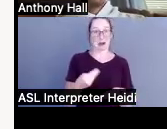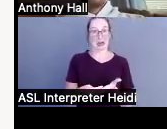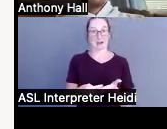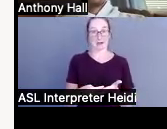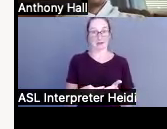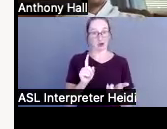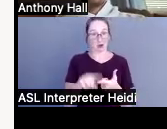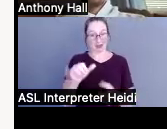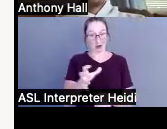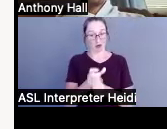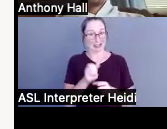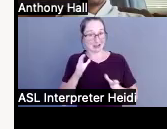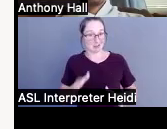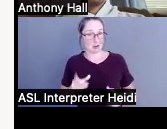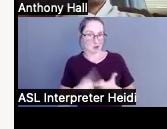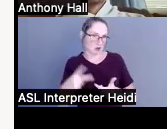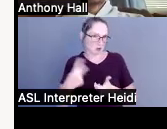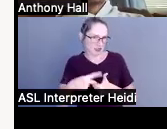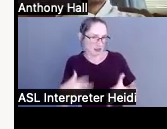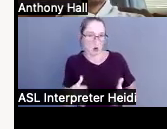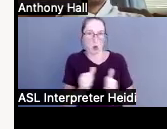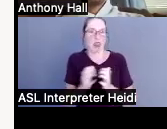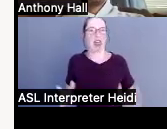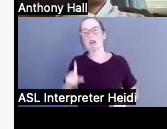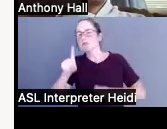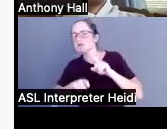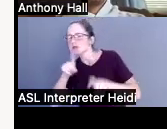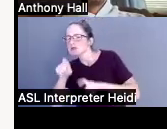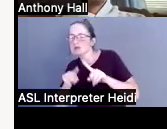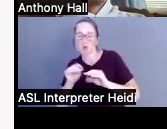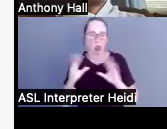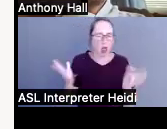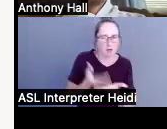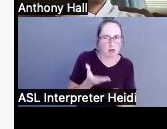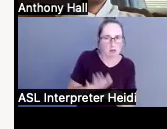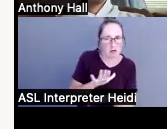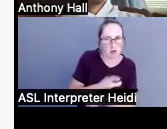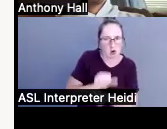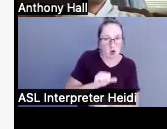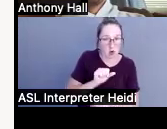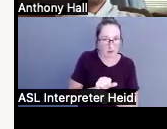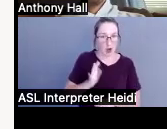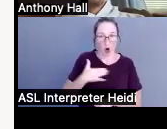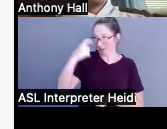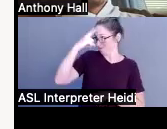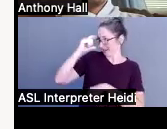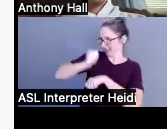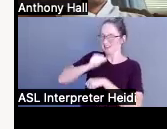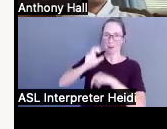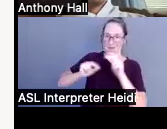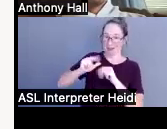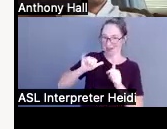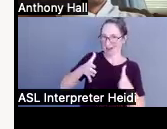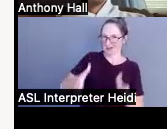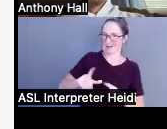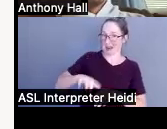the recipients, to the participants without any questions, without any paperwork. Our mindset is not built that way based on the